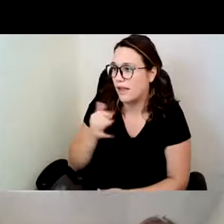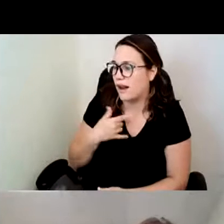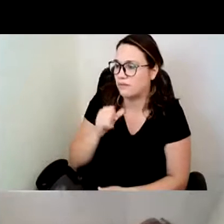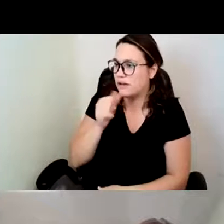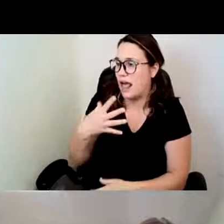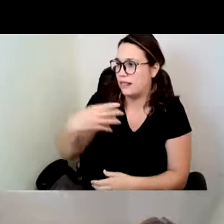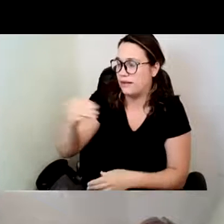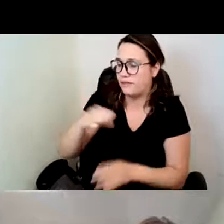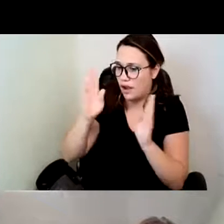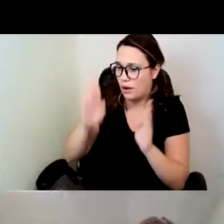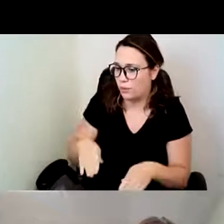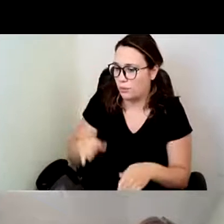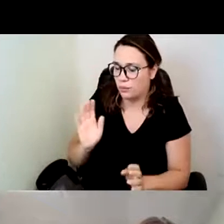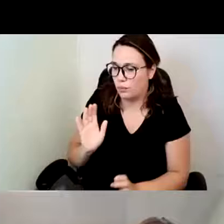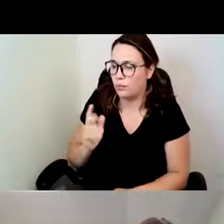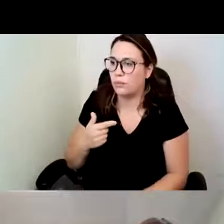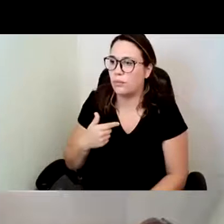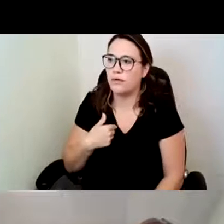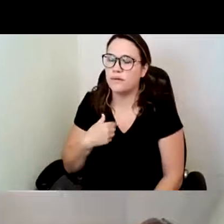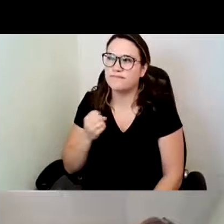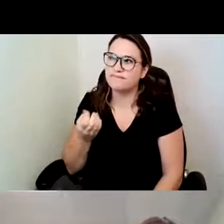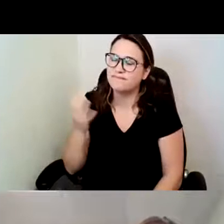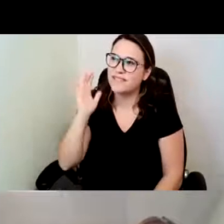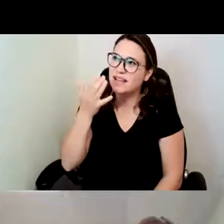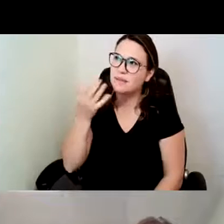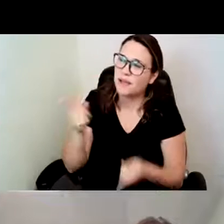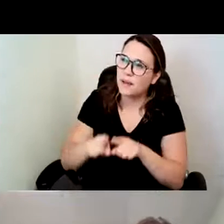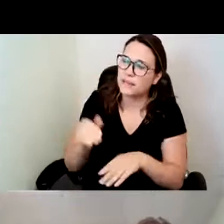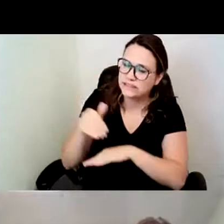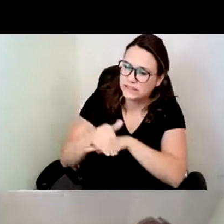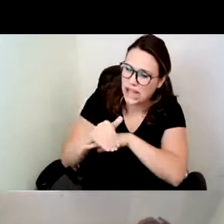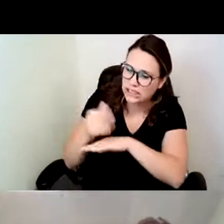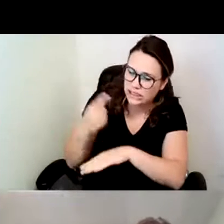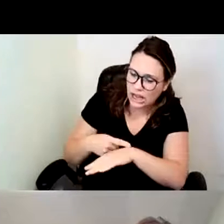You know, this just seems to happen at night. At night?